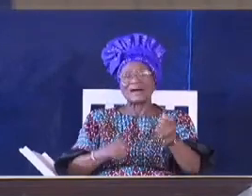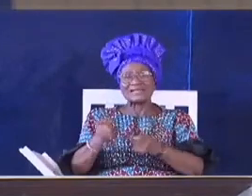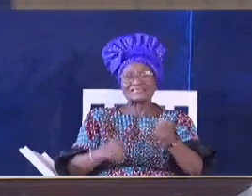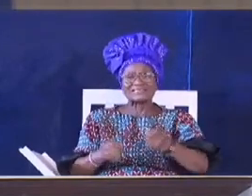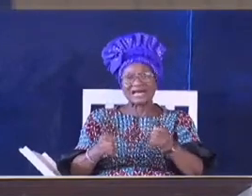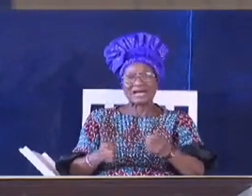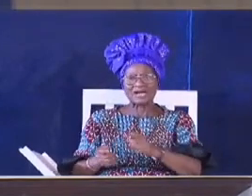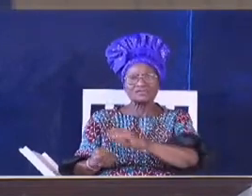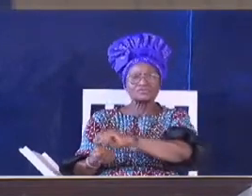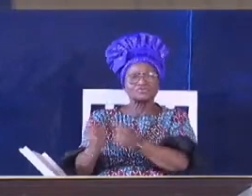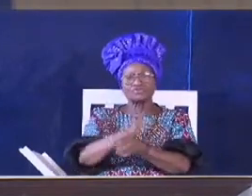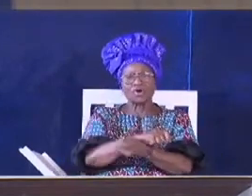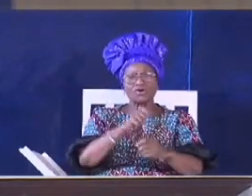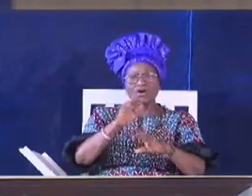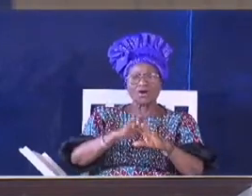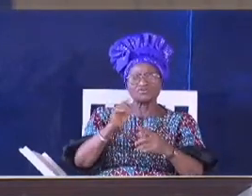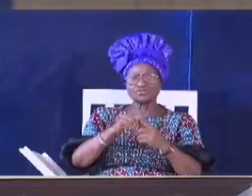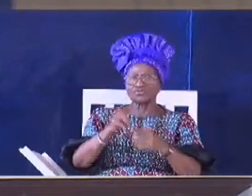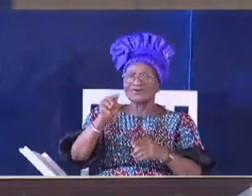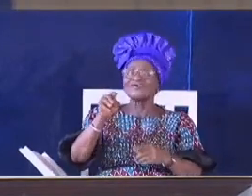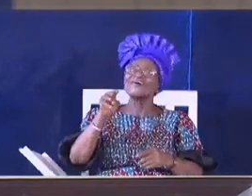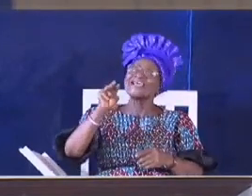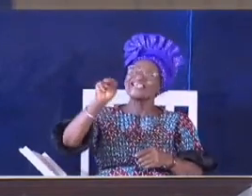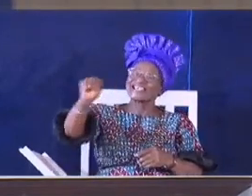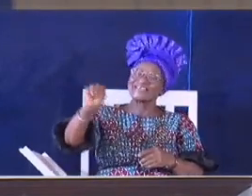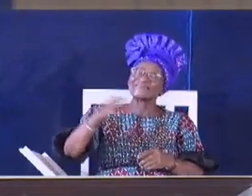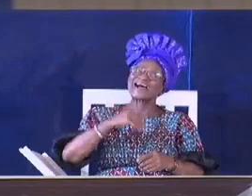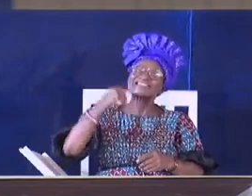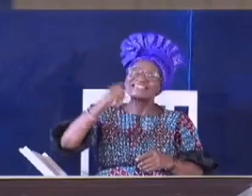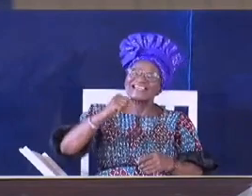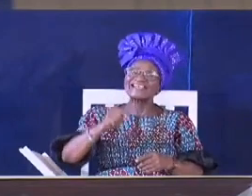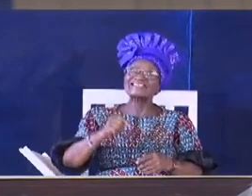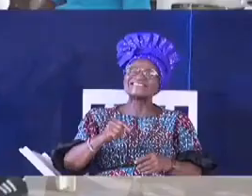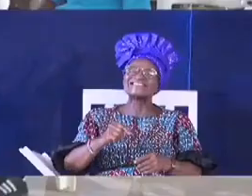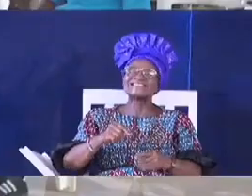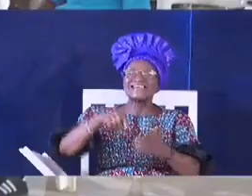said, debt canceled.